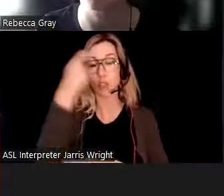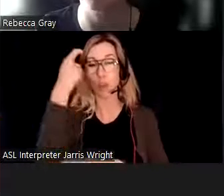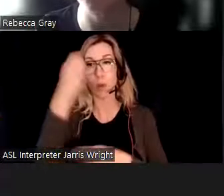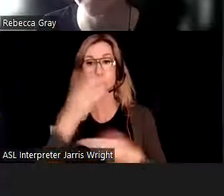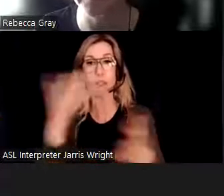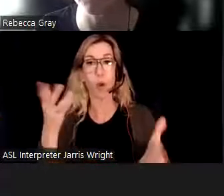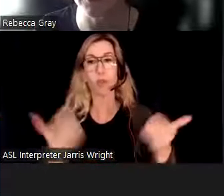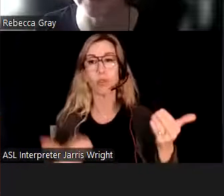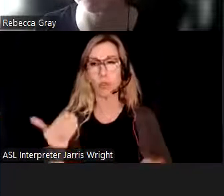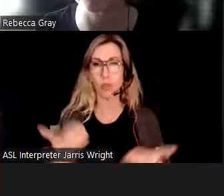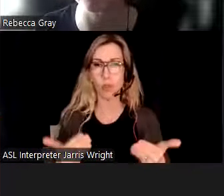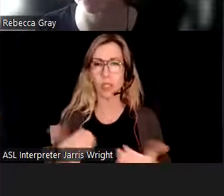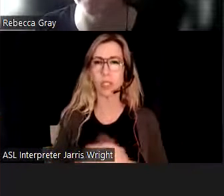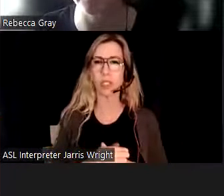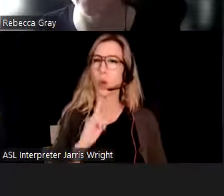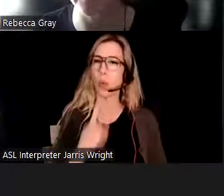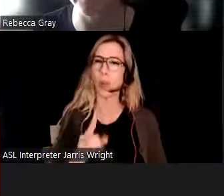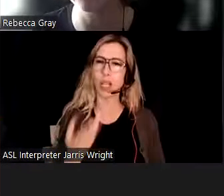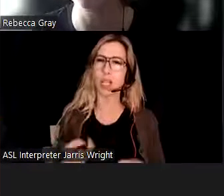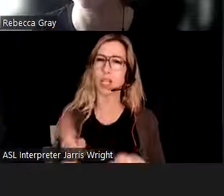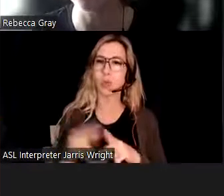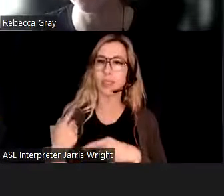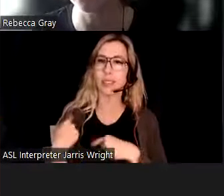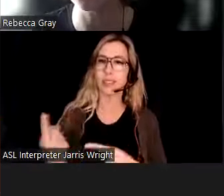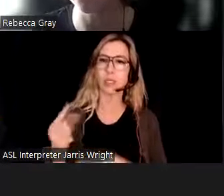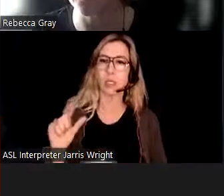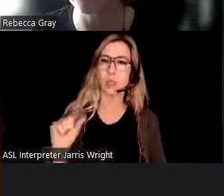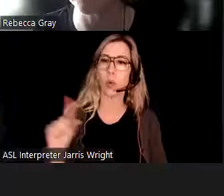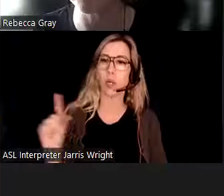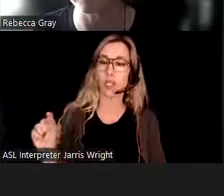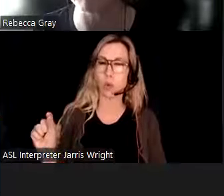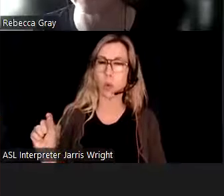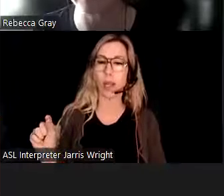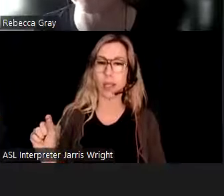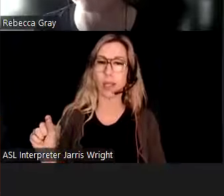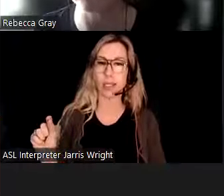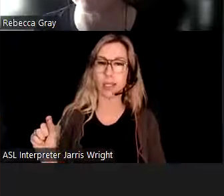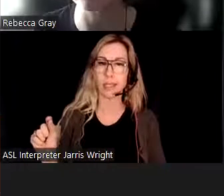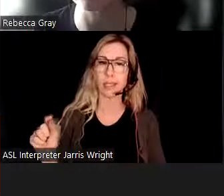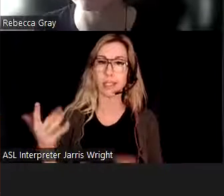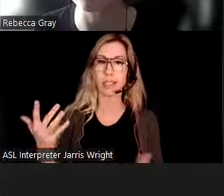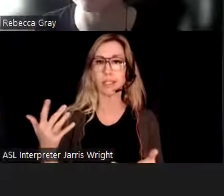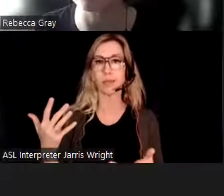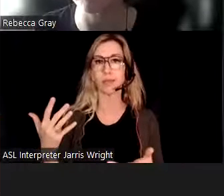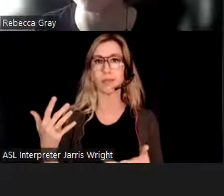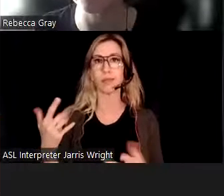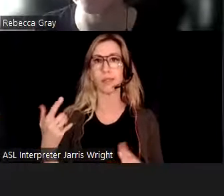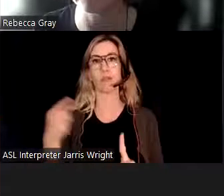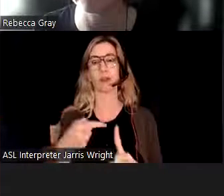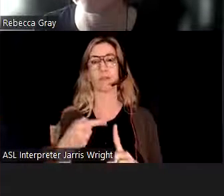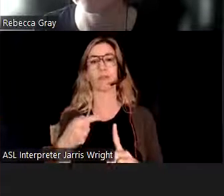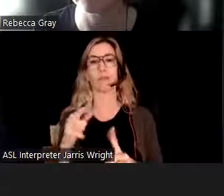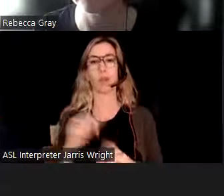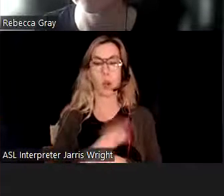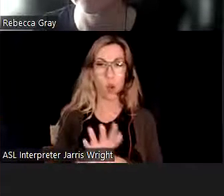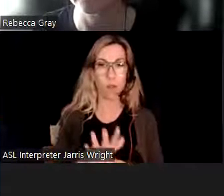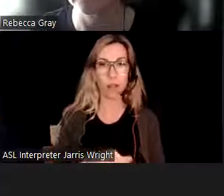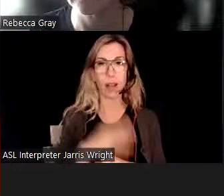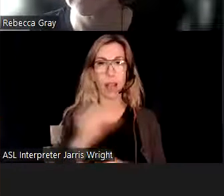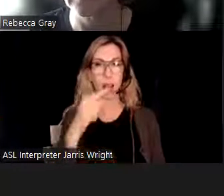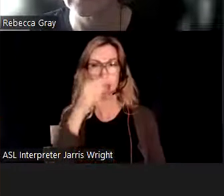services has really increased since 2020 due to COVID and Black injustice especially.